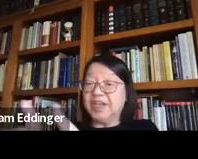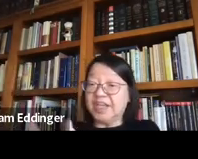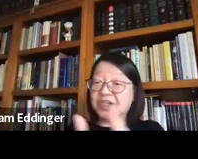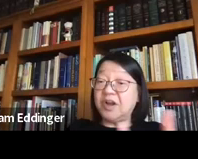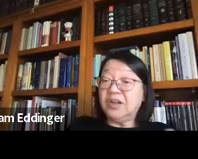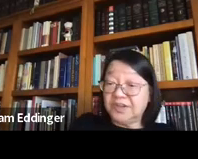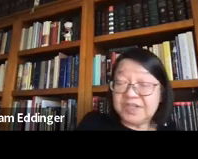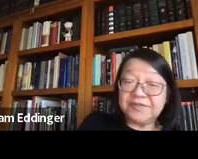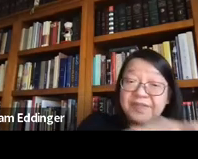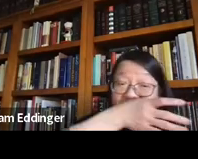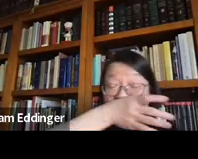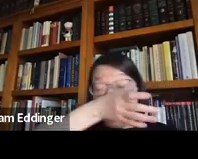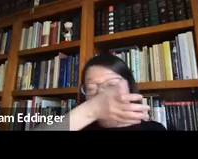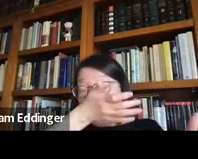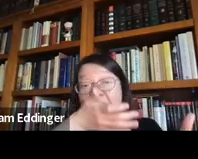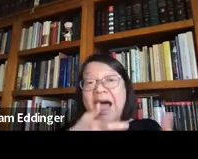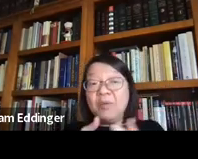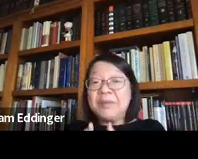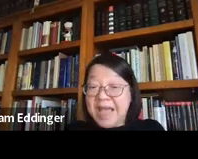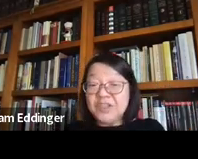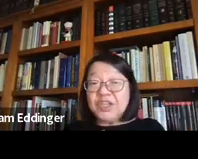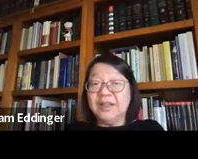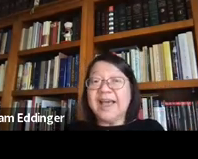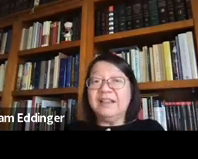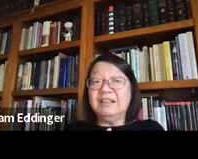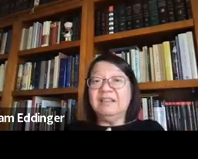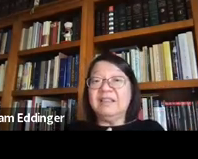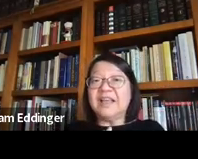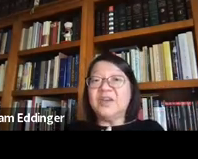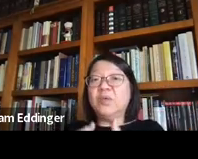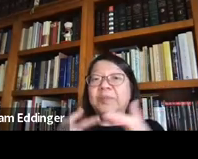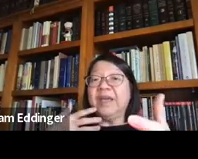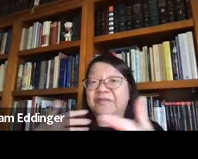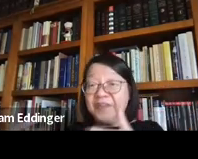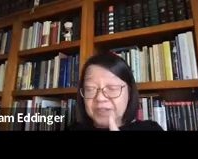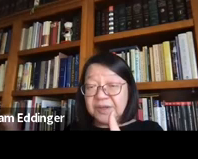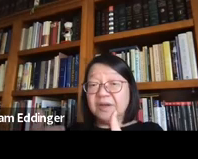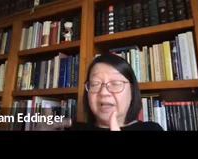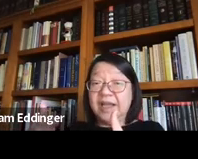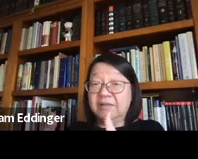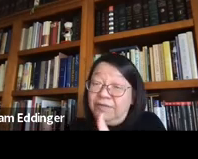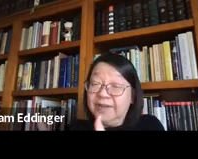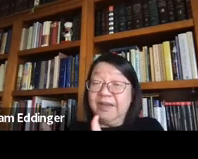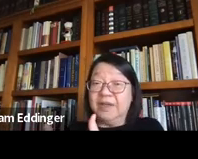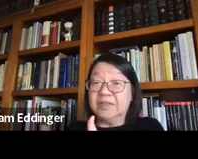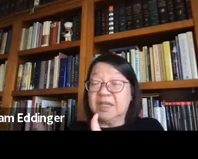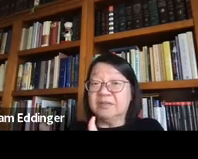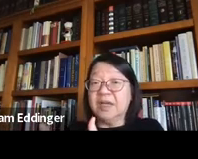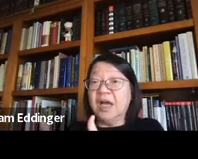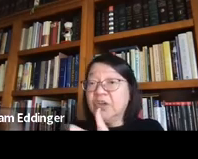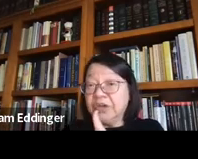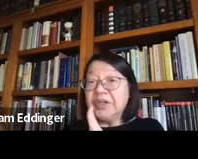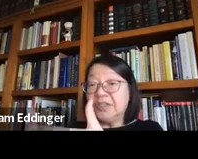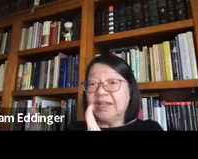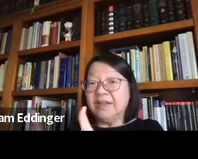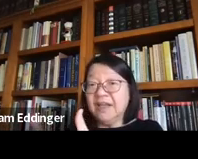to communication and all of those different things. So I would imagine that there will be a filter and hopefully